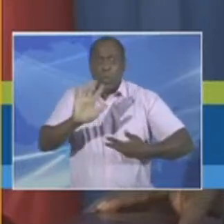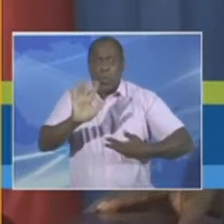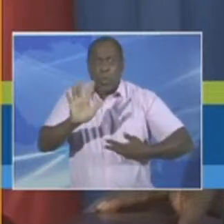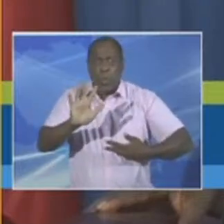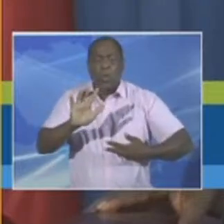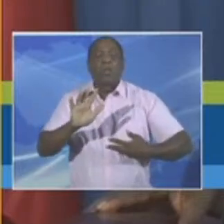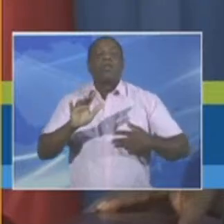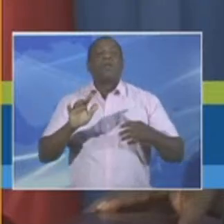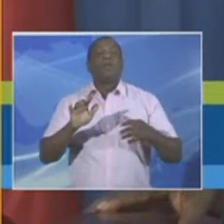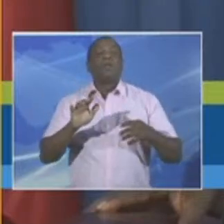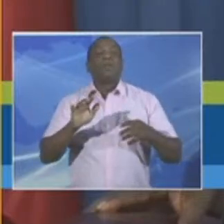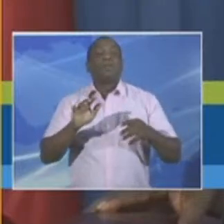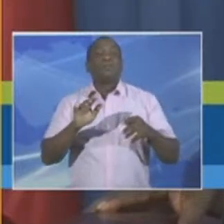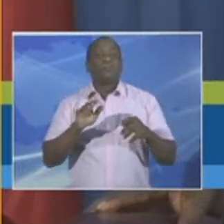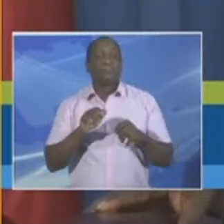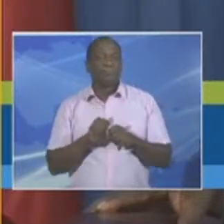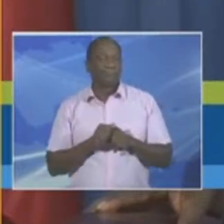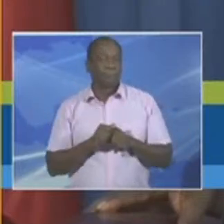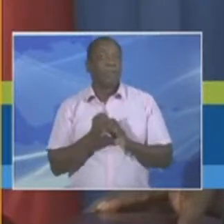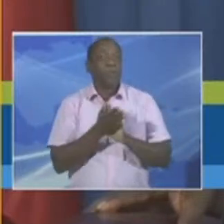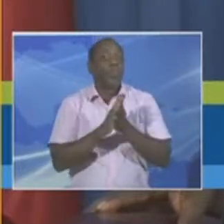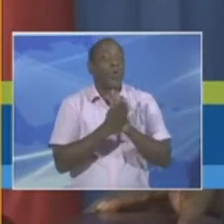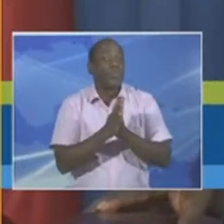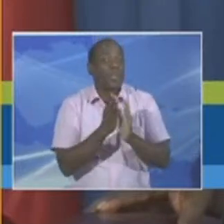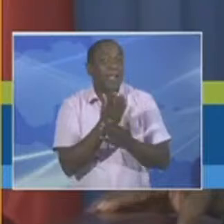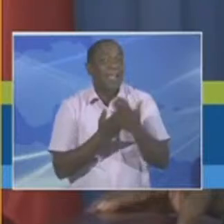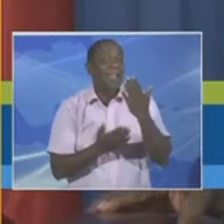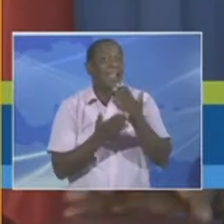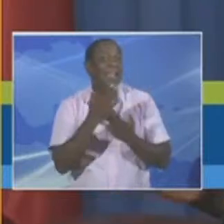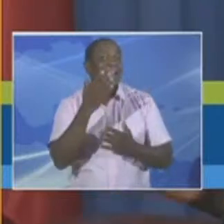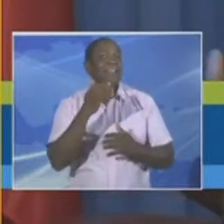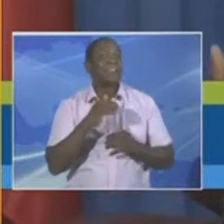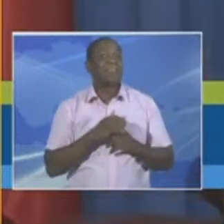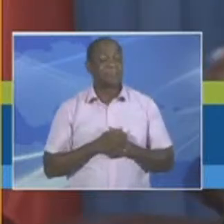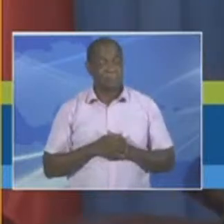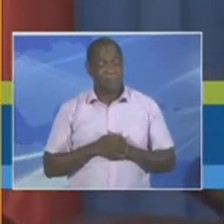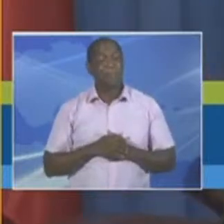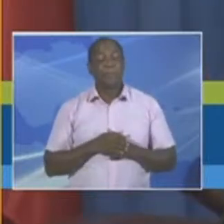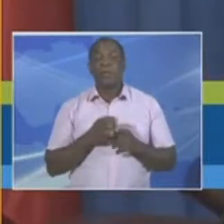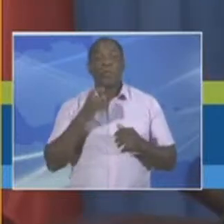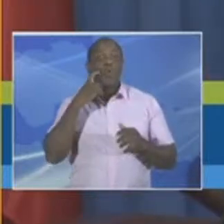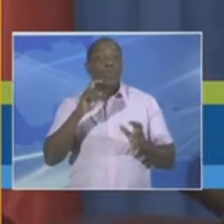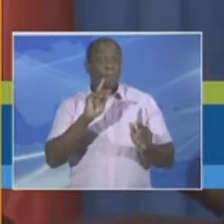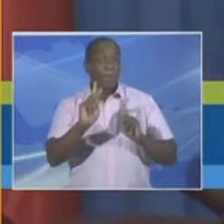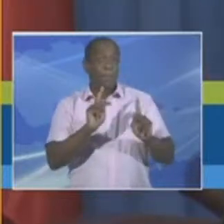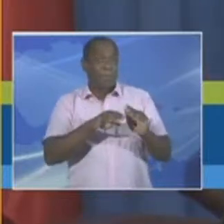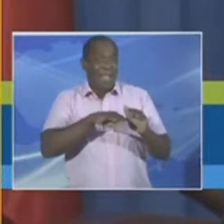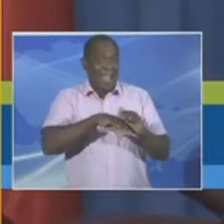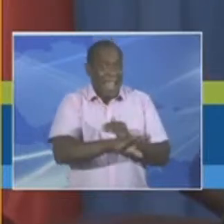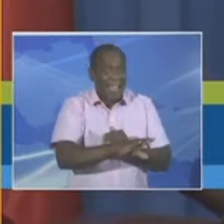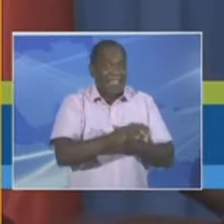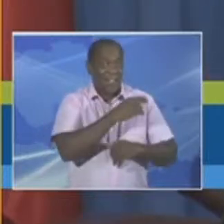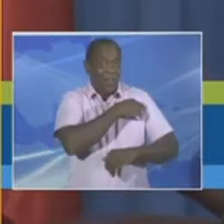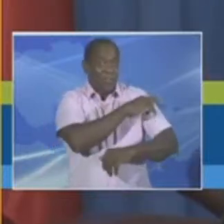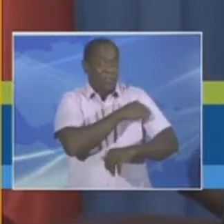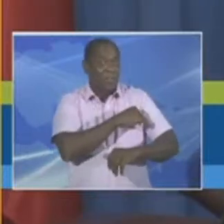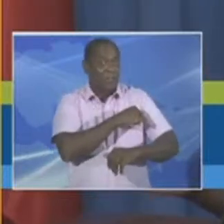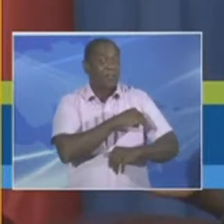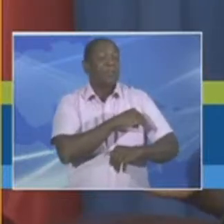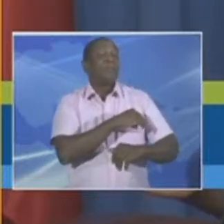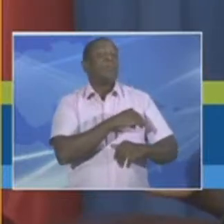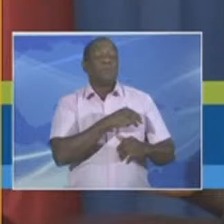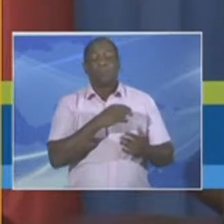those who are ill enough because they need support, whether it be oxygen, antibiotics,